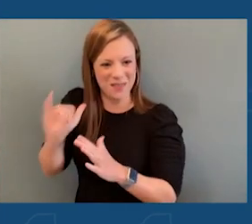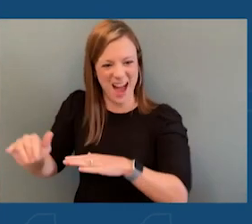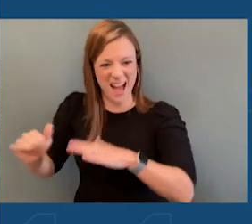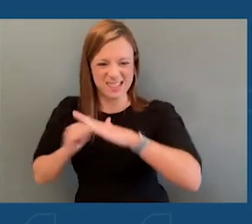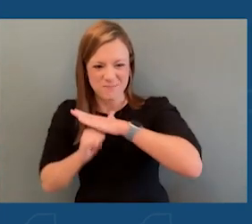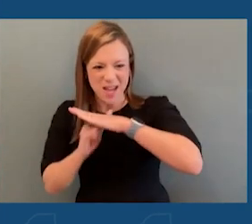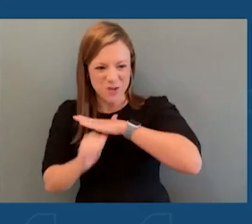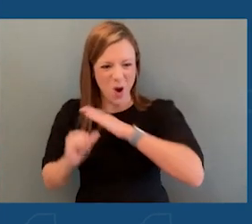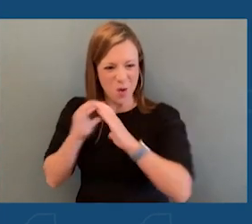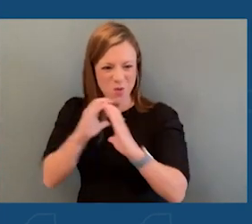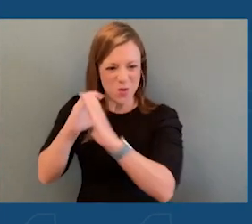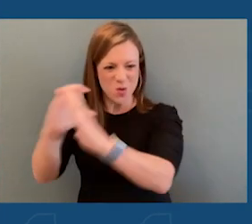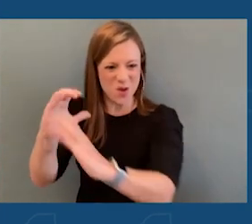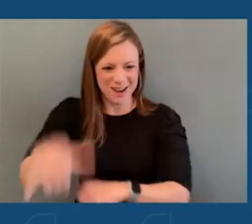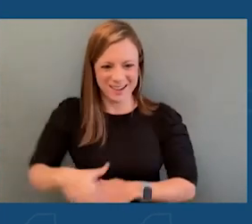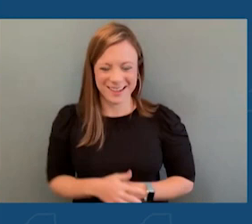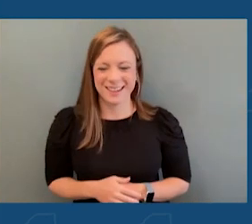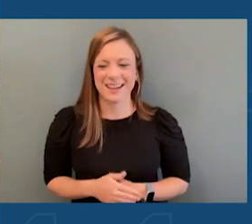welcome